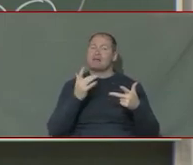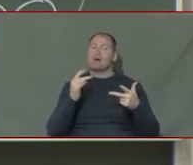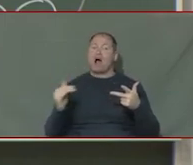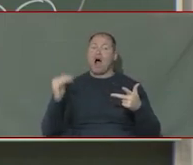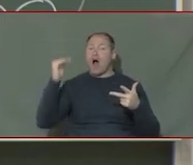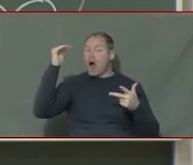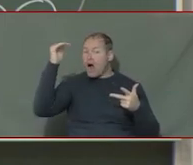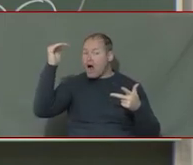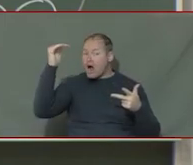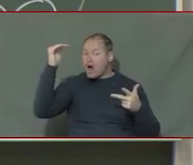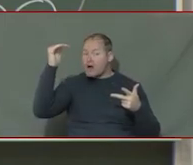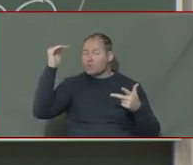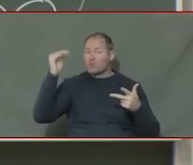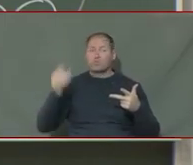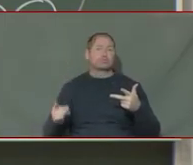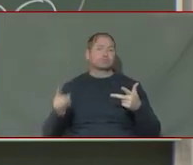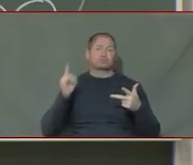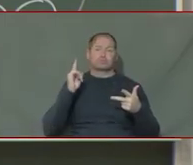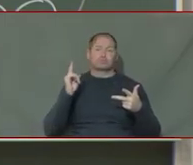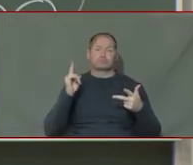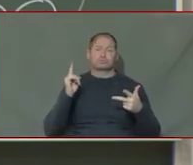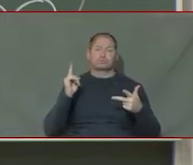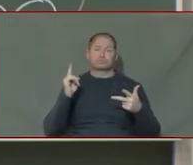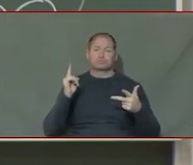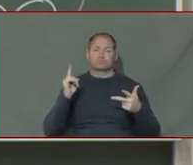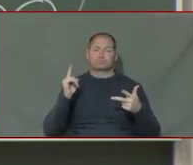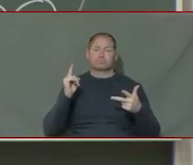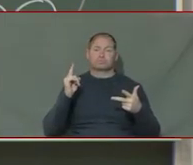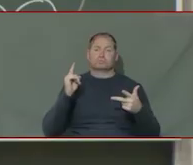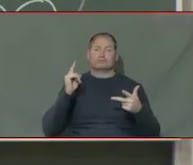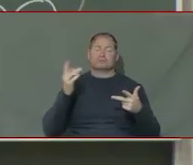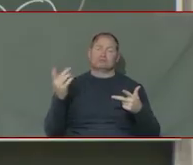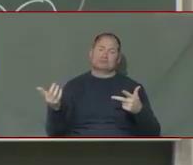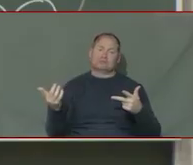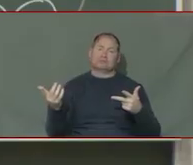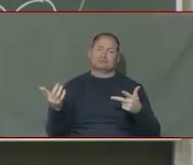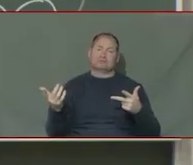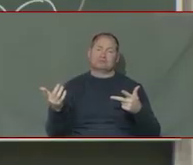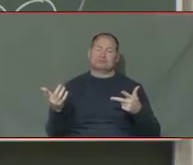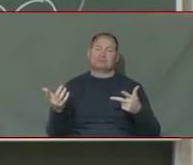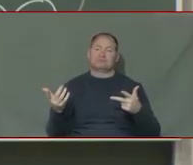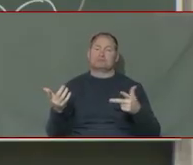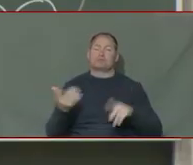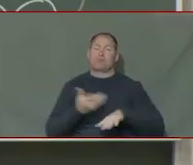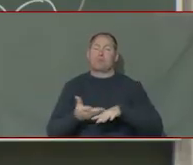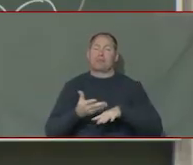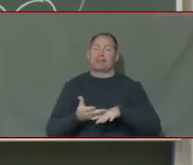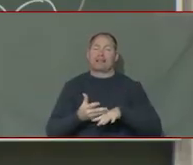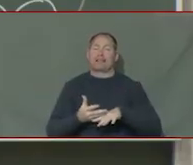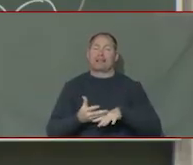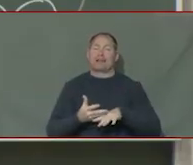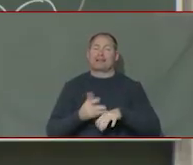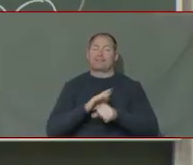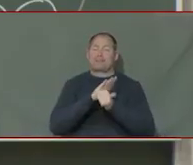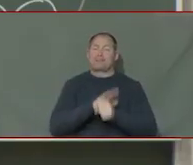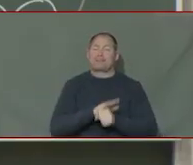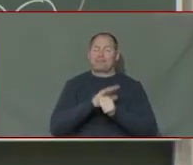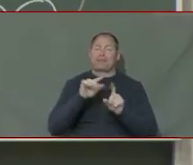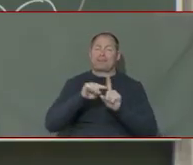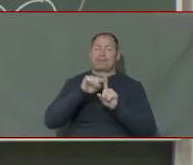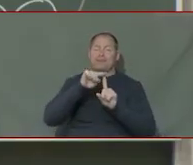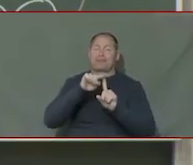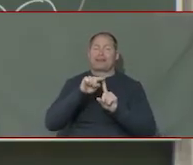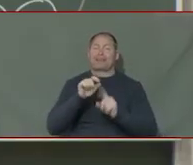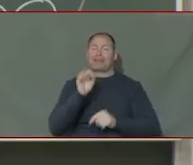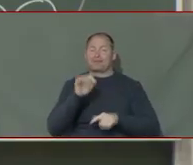body, dangerous. You get a stroke and you can die from that due to high blood pressure. Too little salts again, you get cramps.